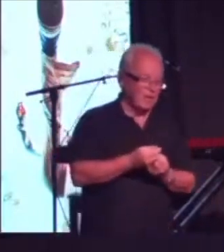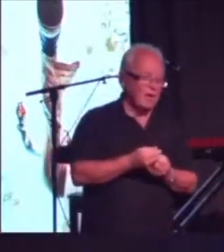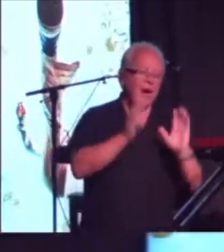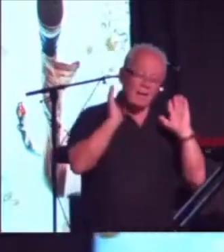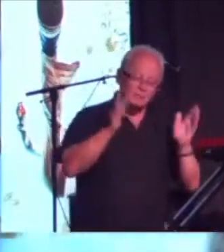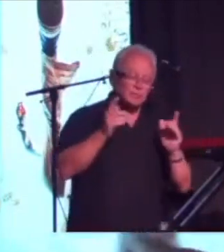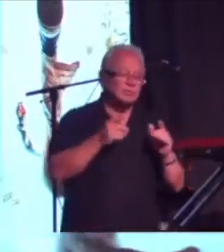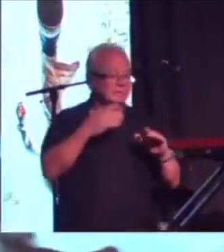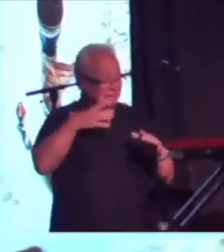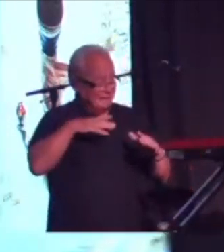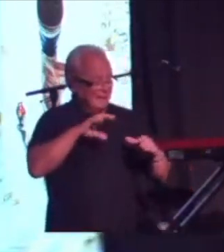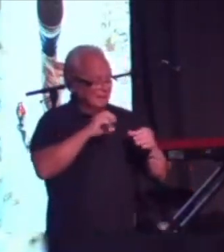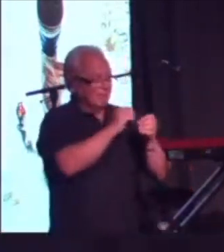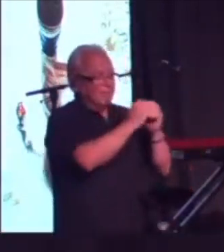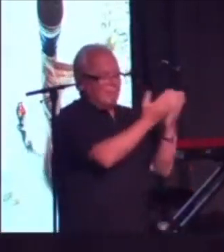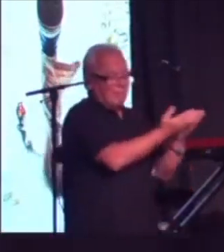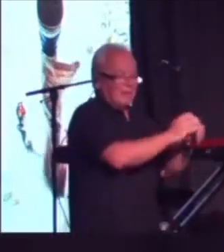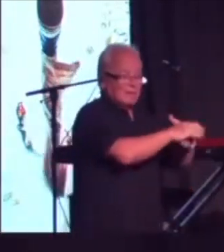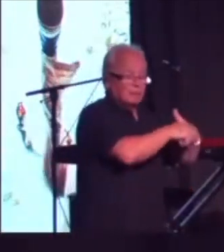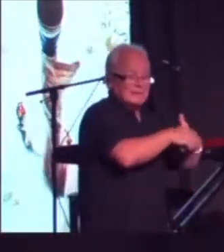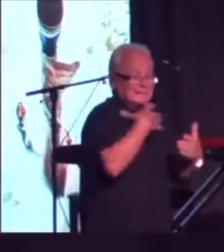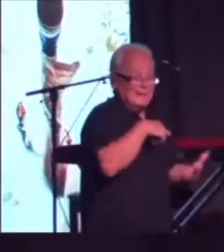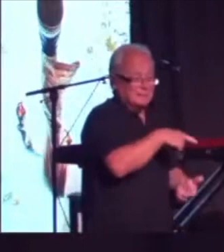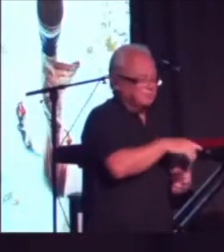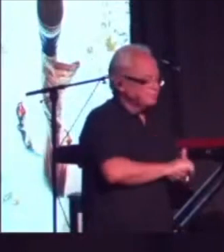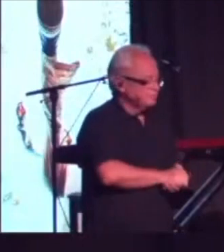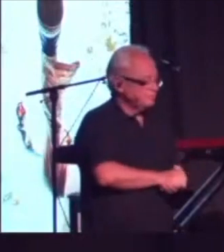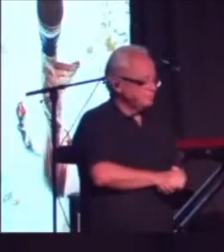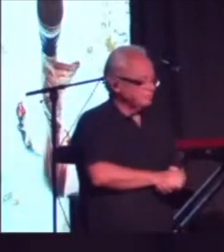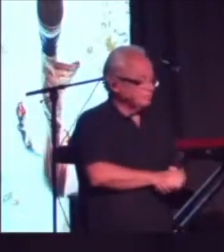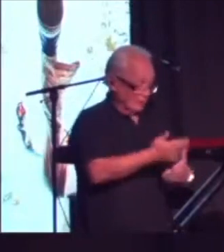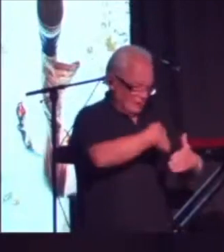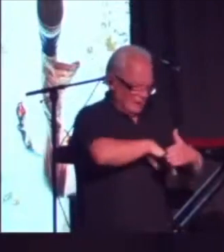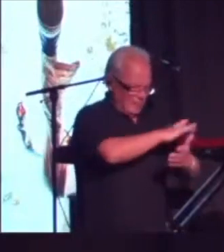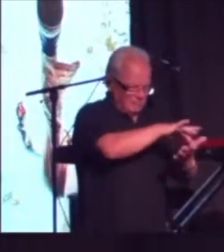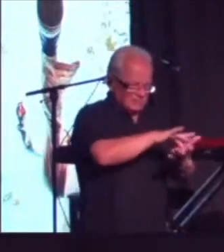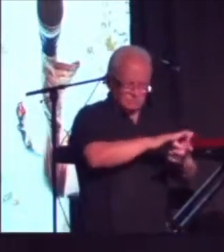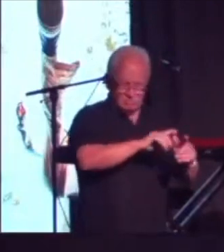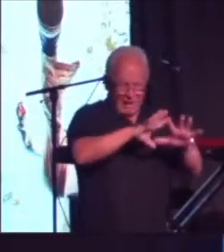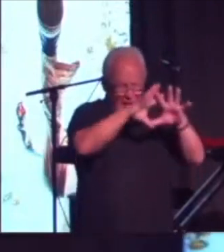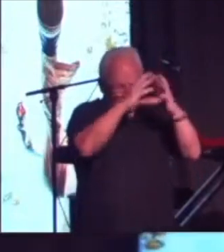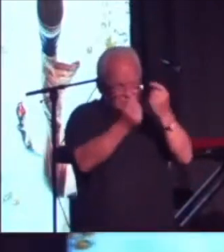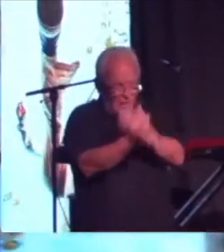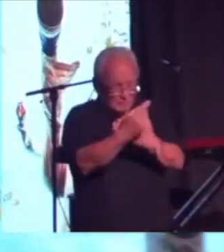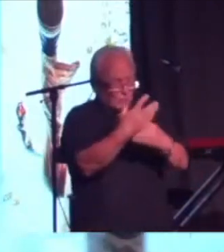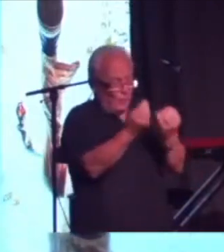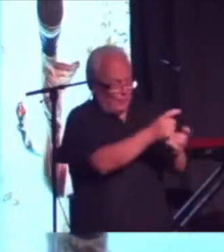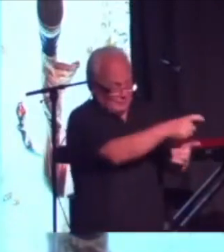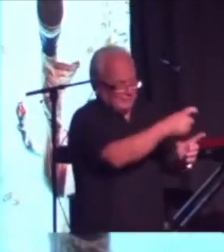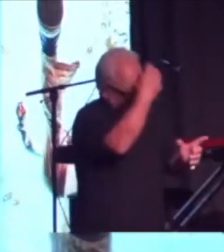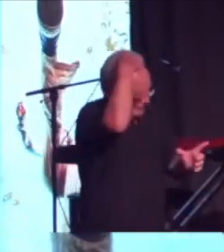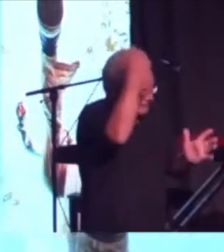friend. You don't have a biblical friend. And here's the thing I love. In the midst of all that's going on and all the issues David has, the